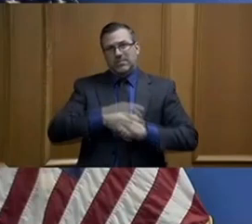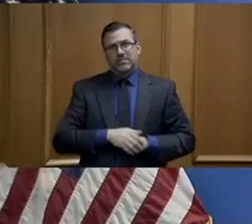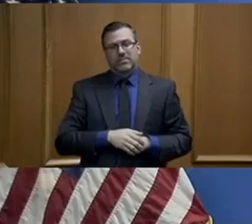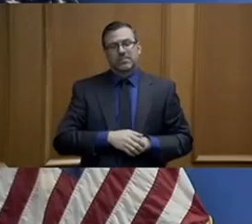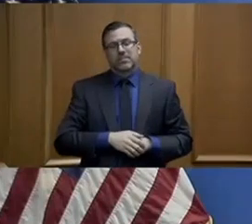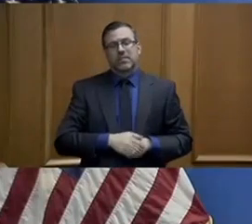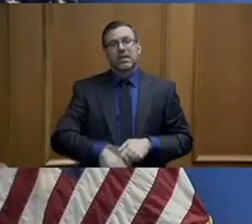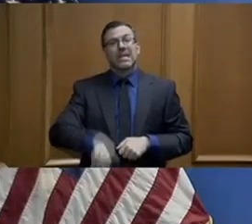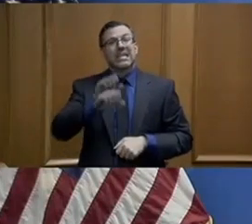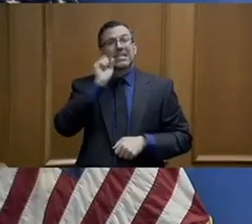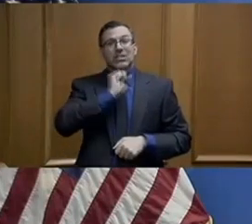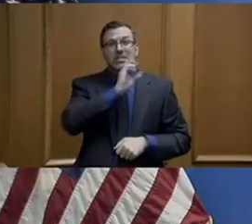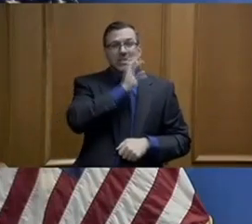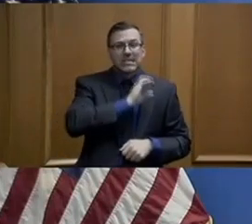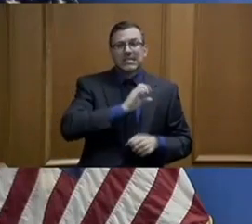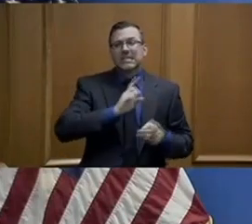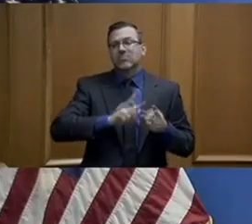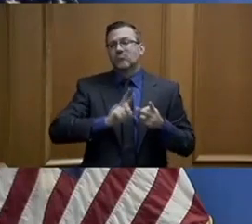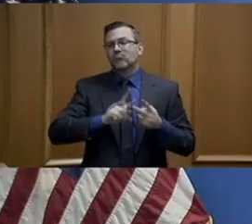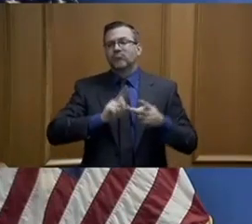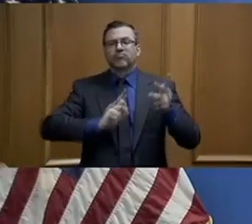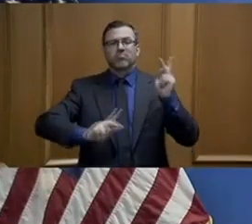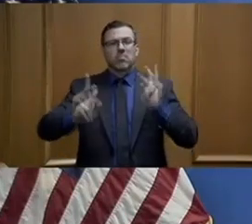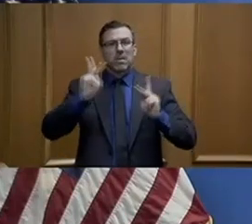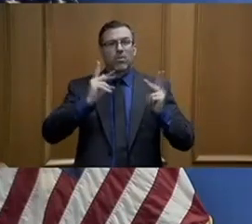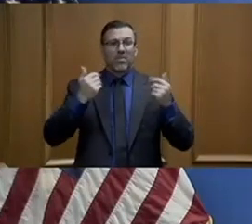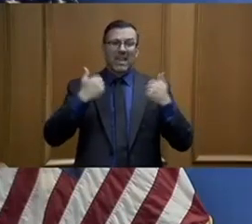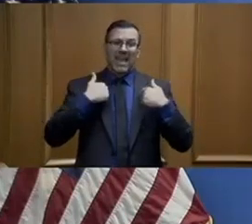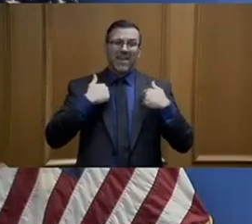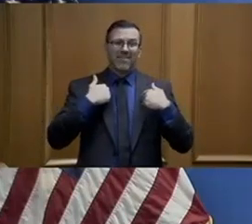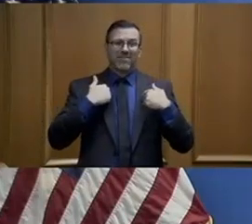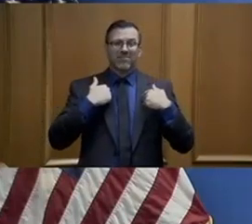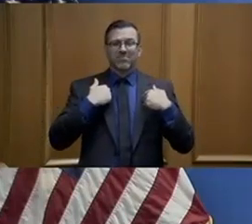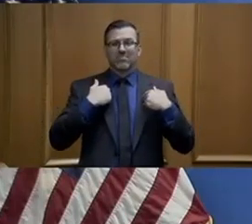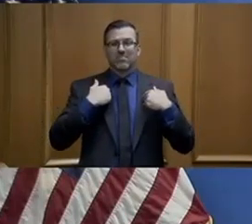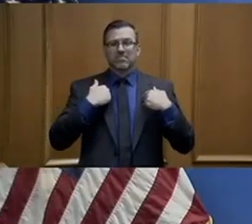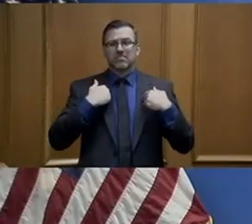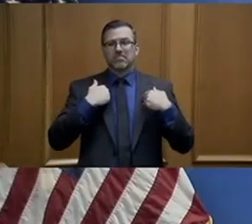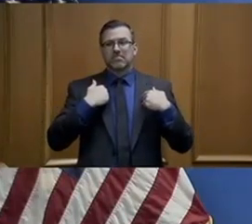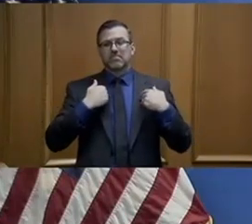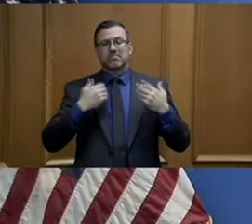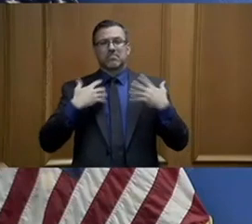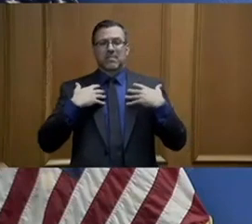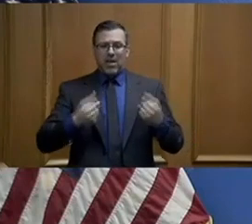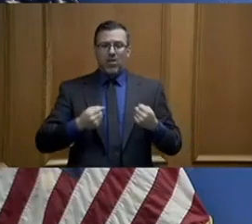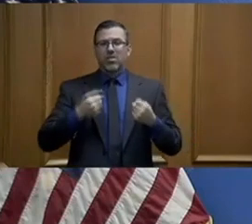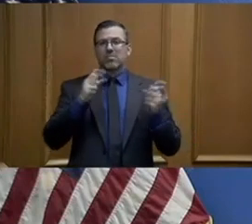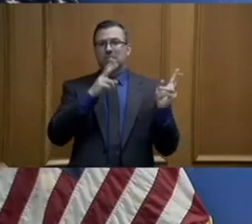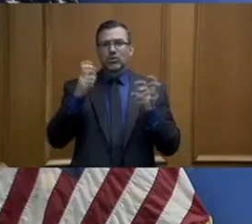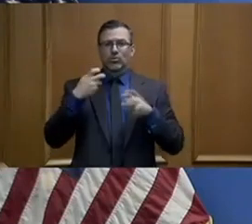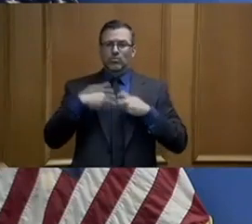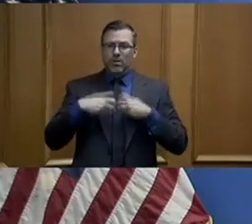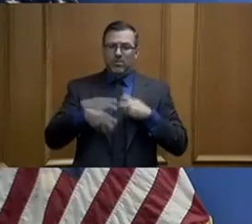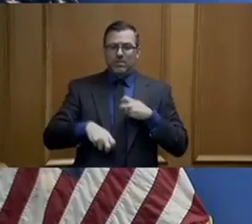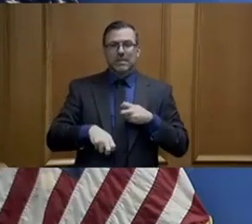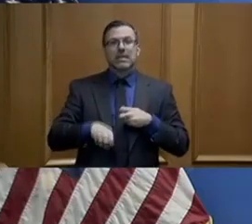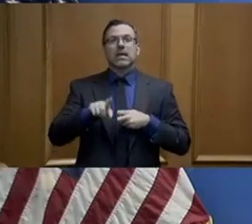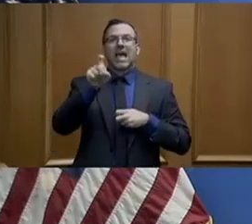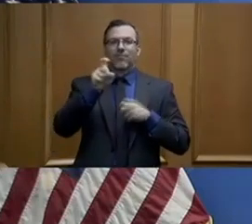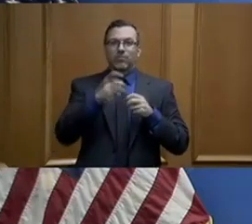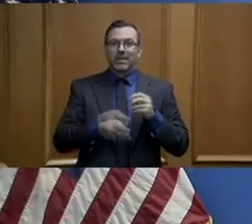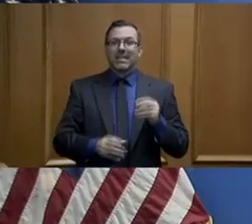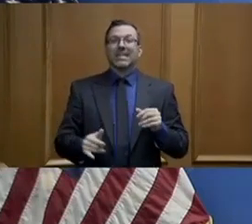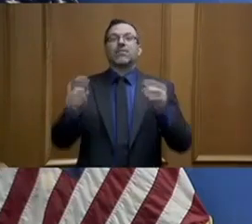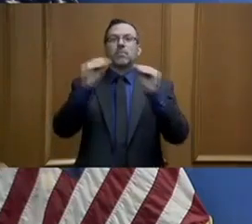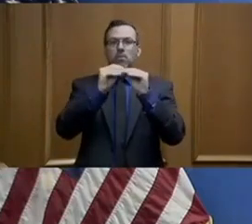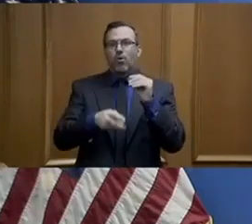or those with underlying conditions will need to take even further precautions. More details regarding our new normal will